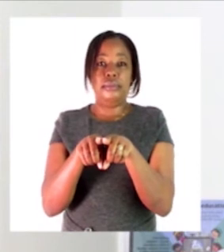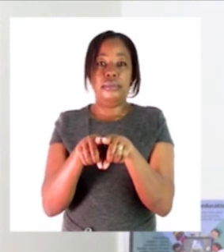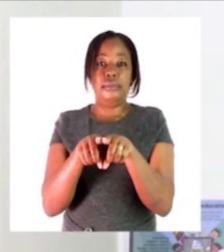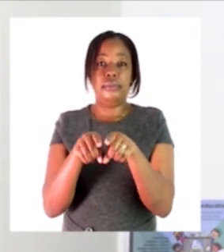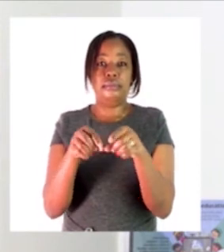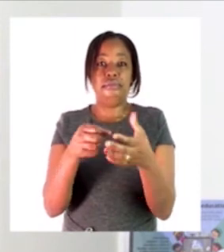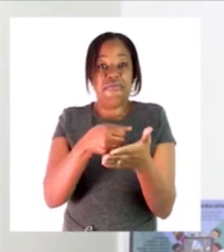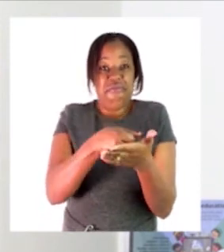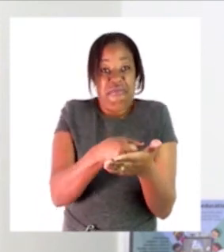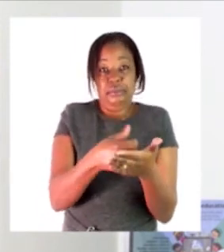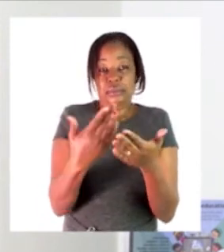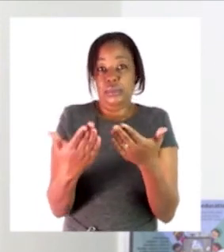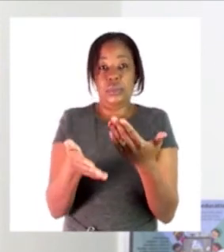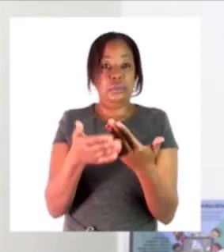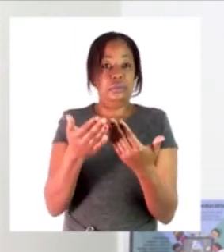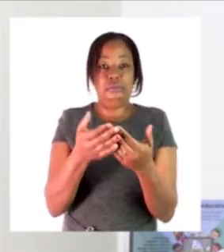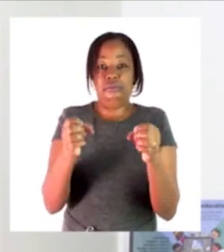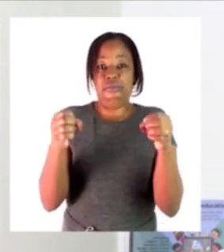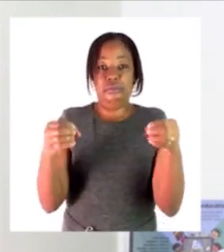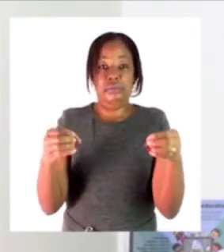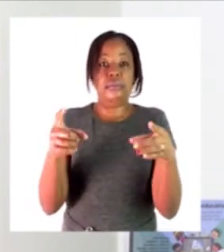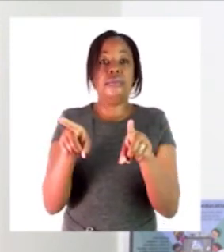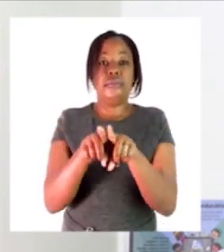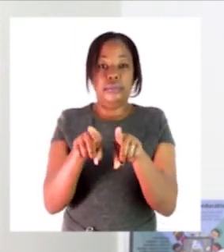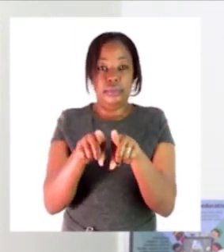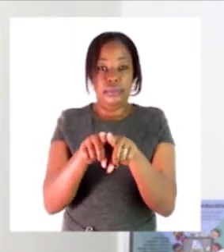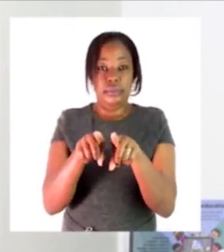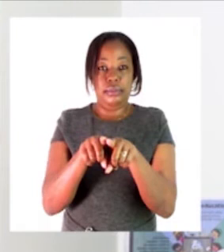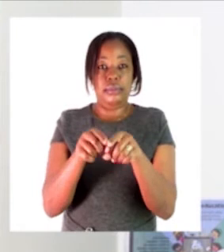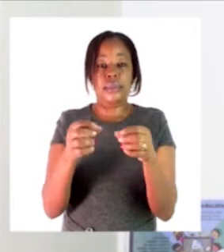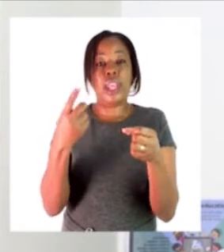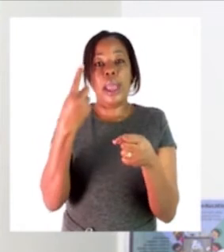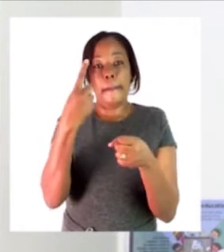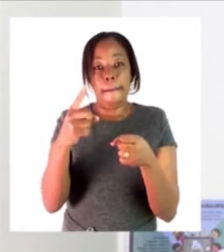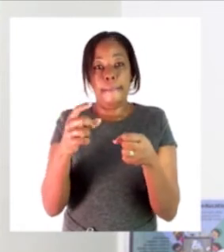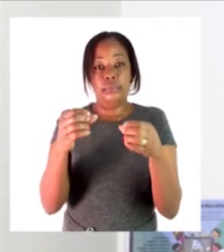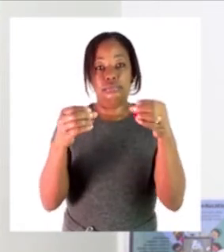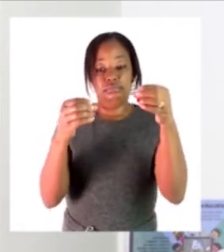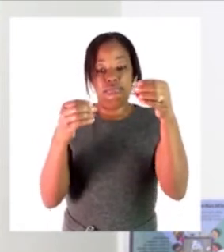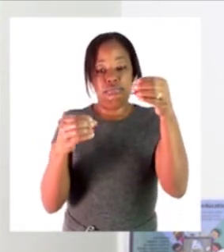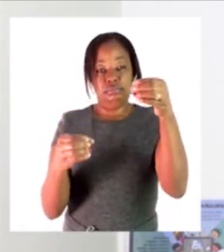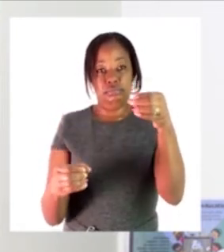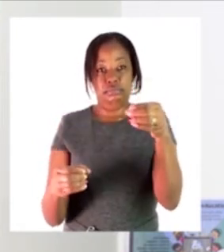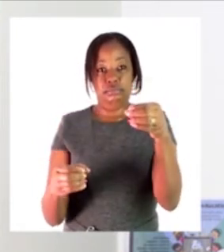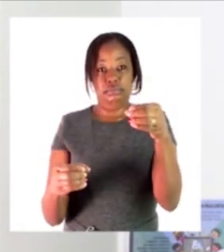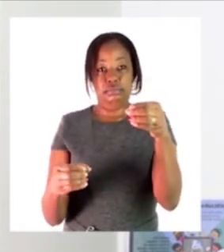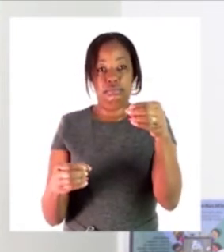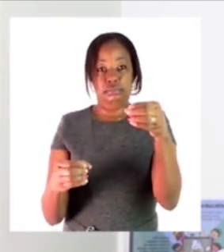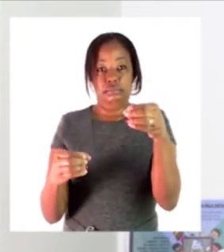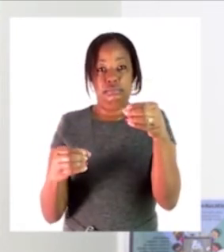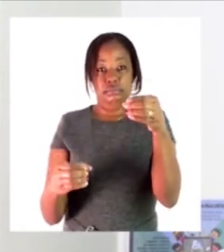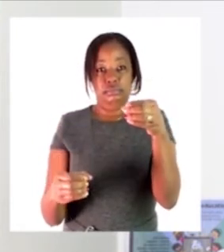heaviness is the same. But if it will go this way, if I put something inside this cup, you